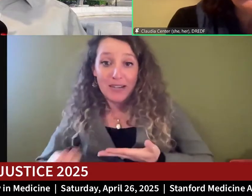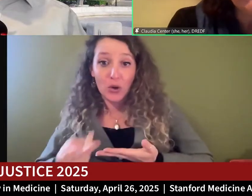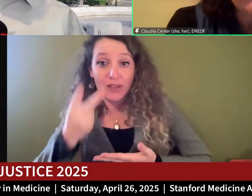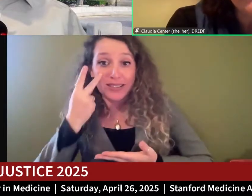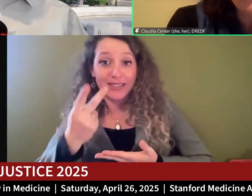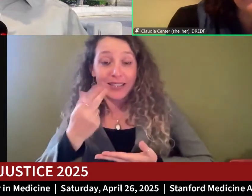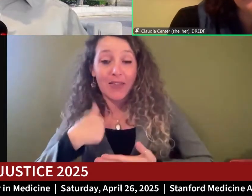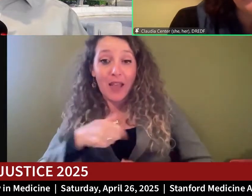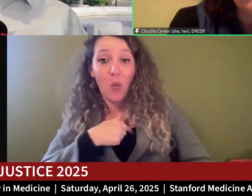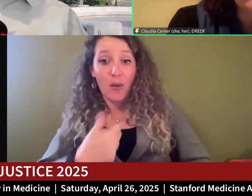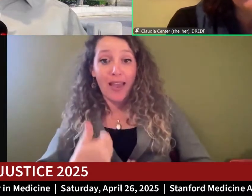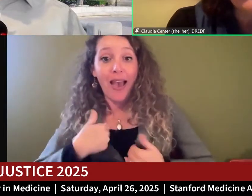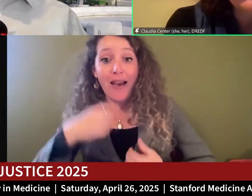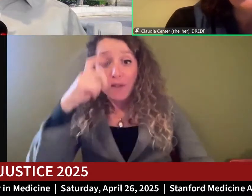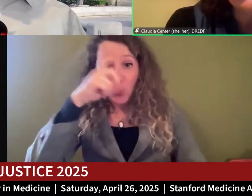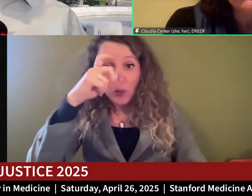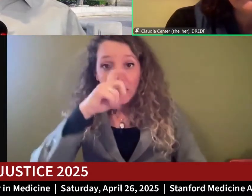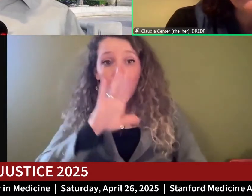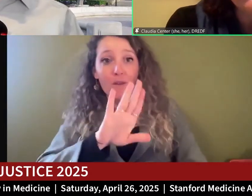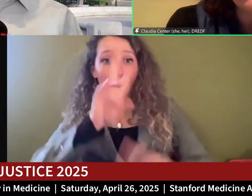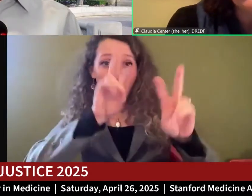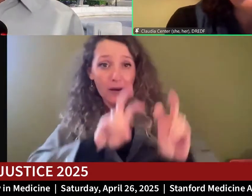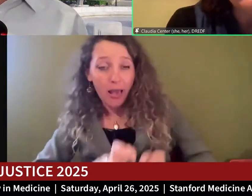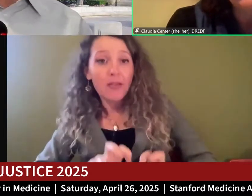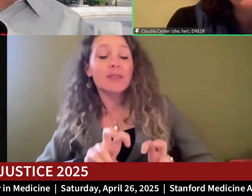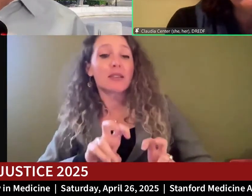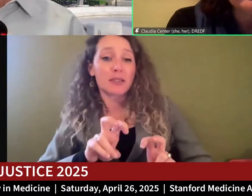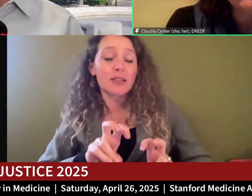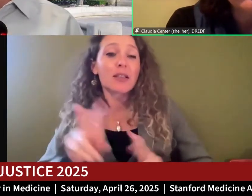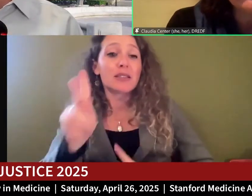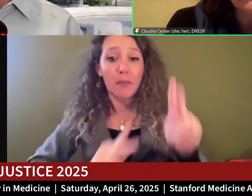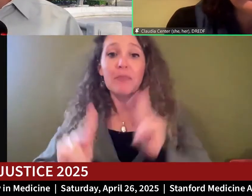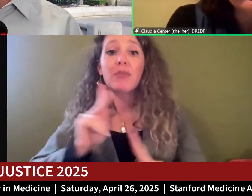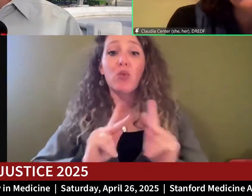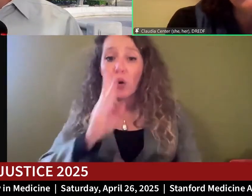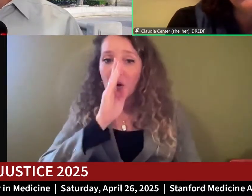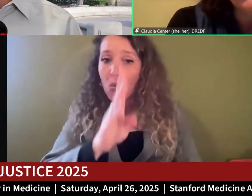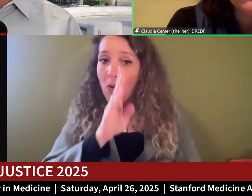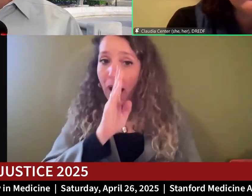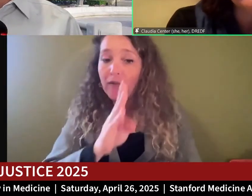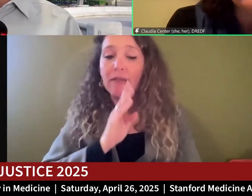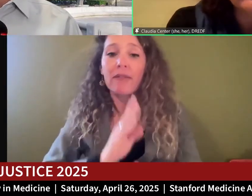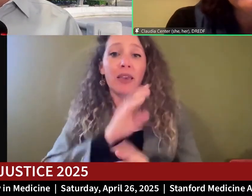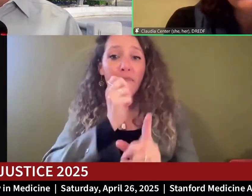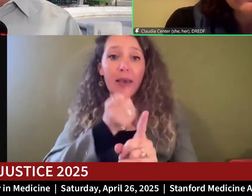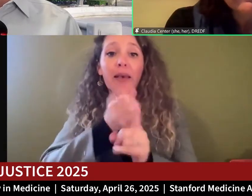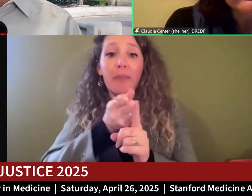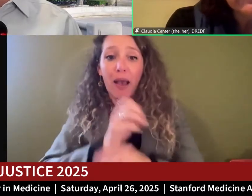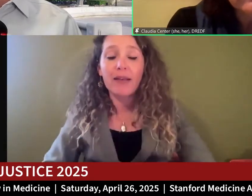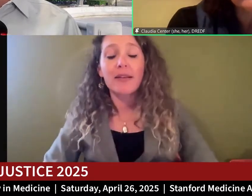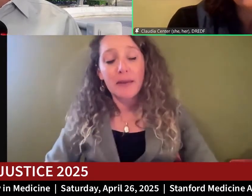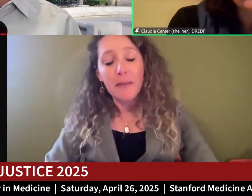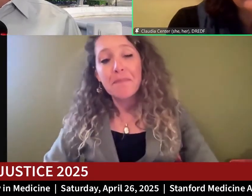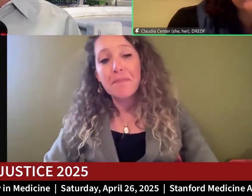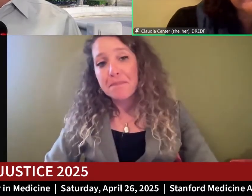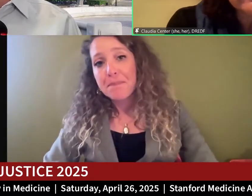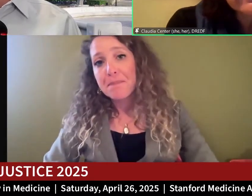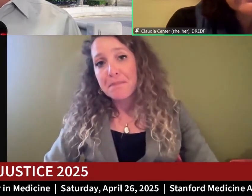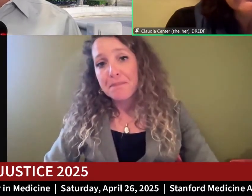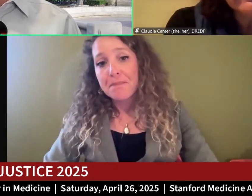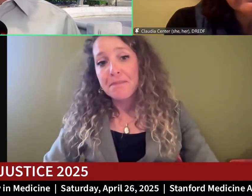we have the wisdom of your analysis as the people who are directly impacted.